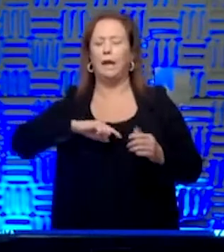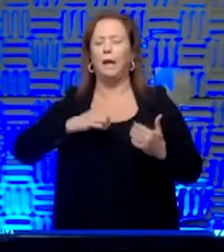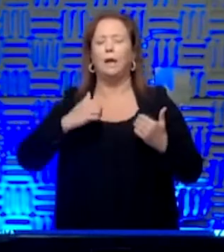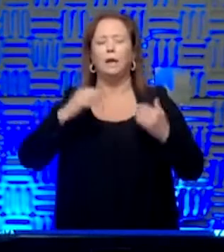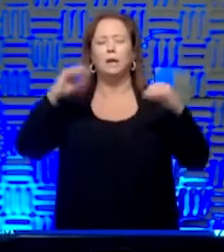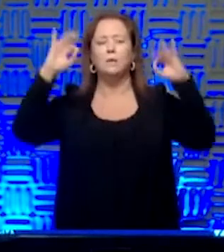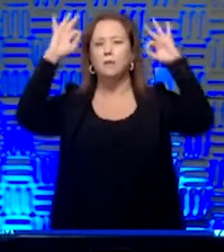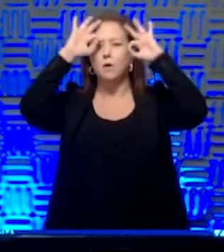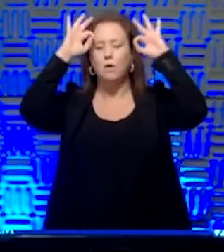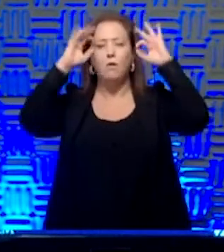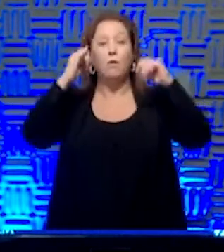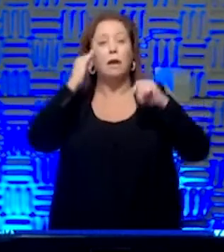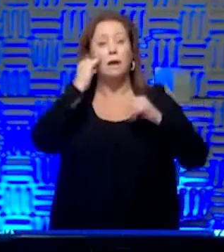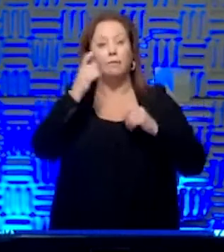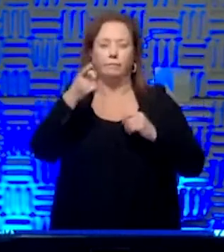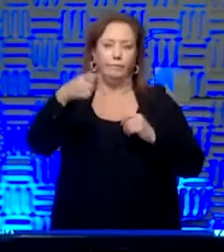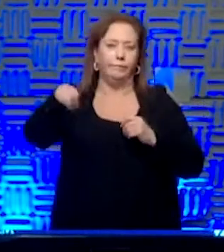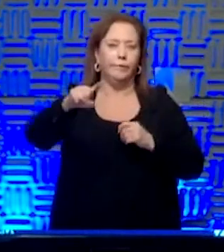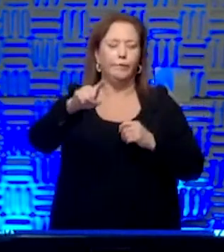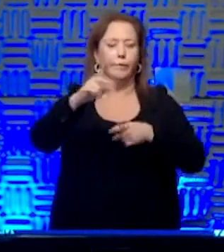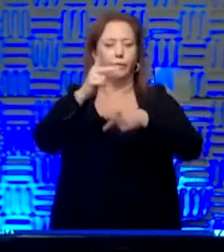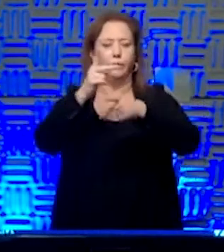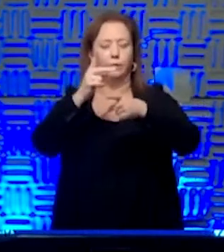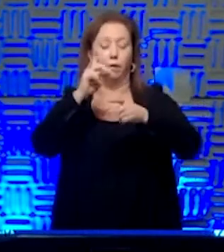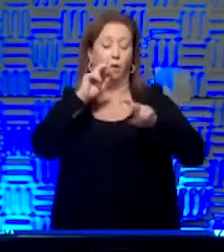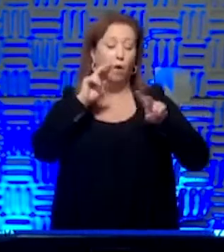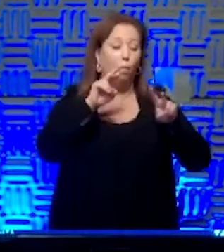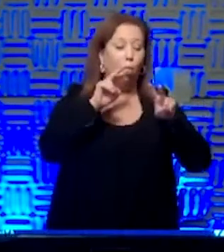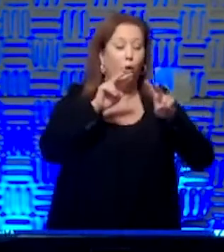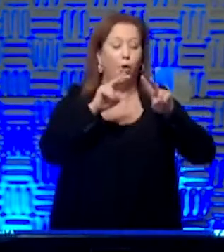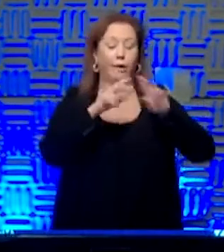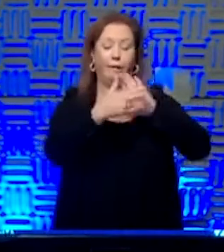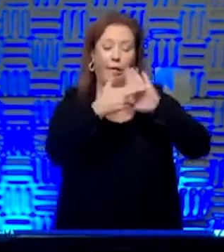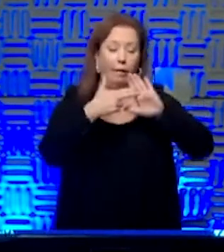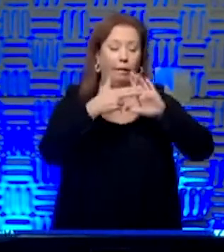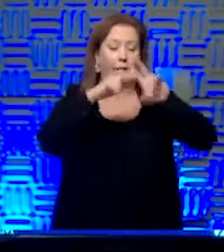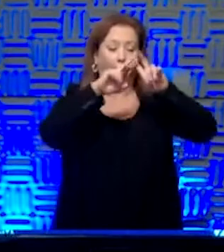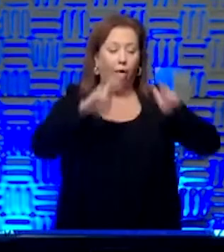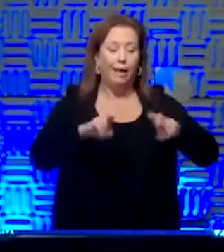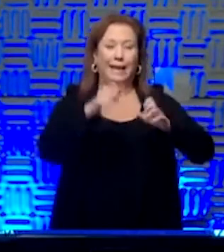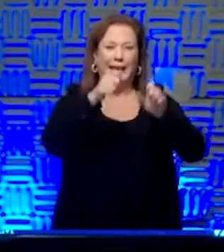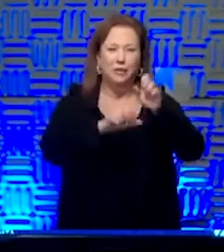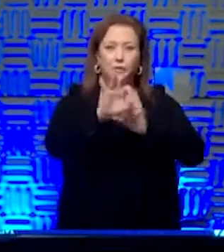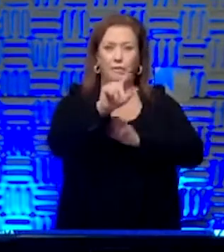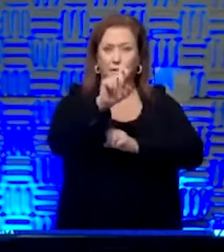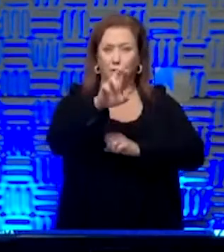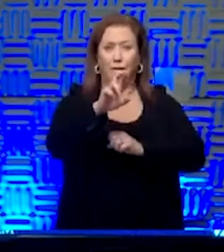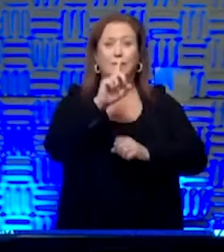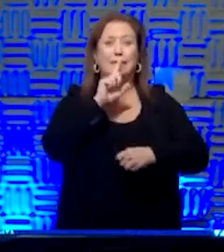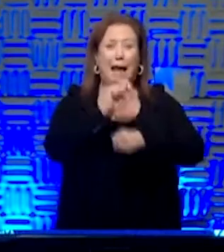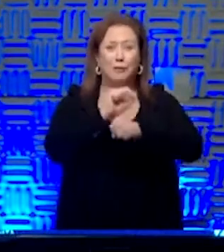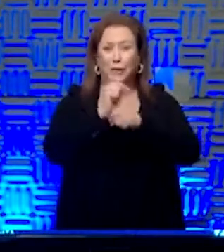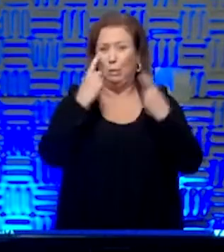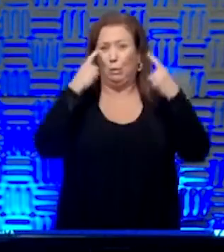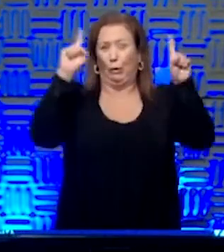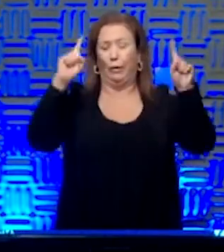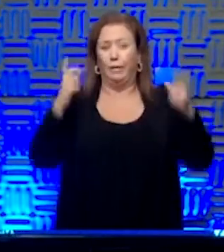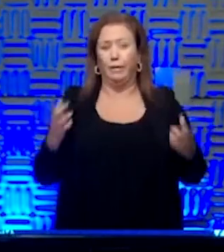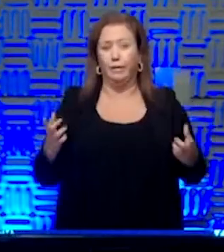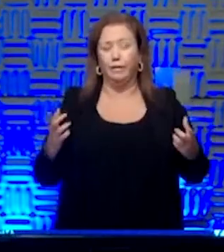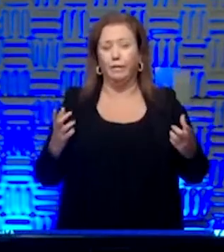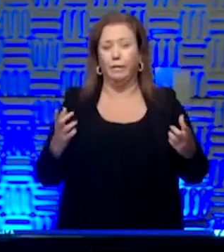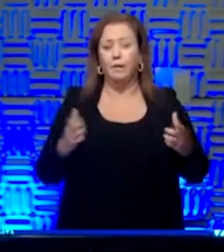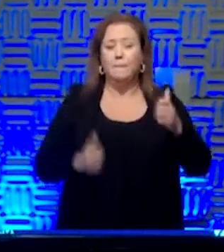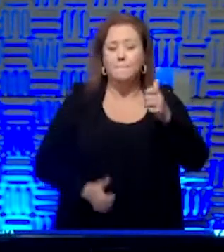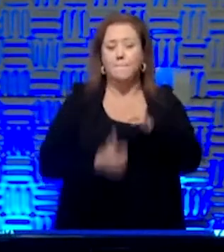idea. Unless you're going to figure out and look at every single filter and really do some research studies around it to see if it's really doing anything for you. And